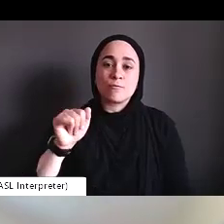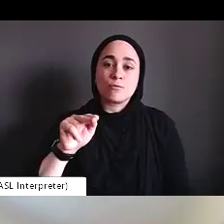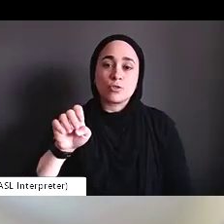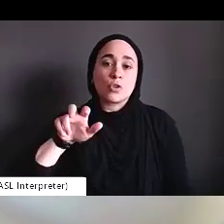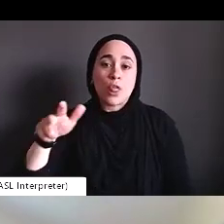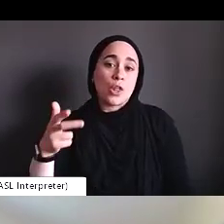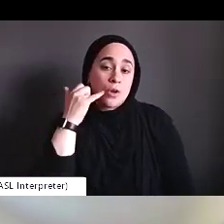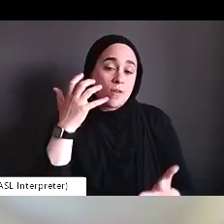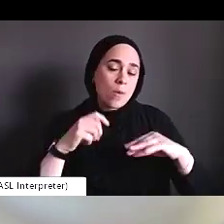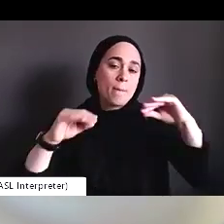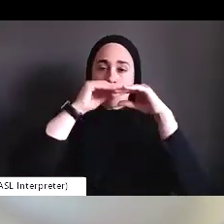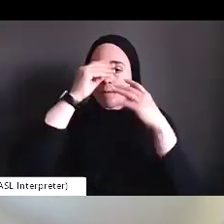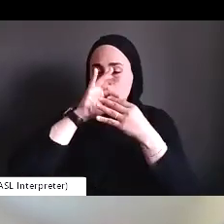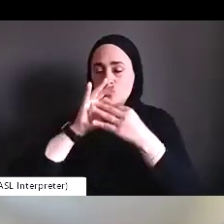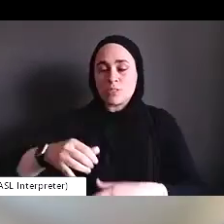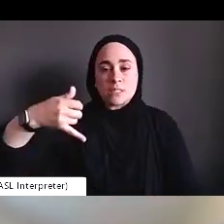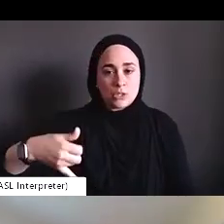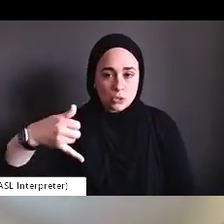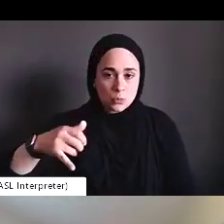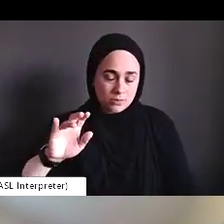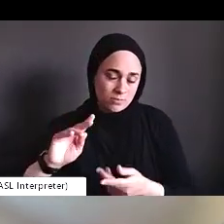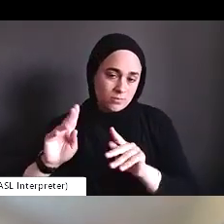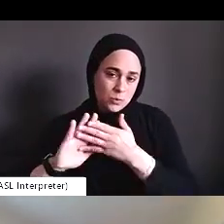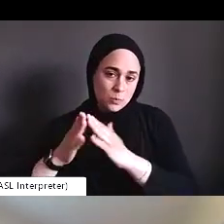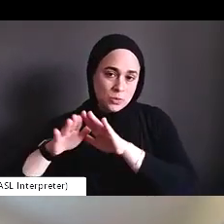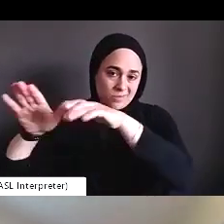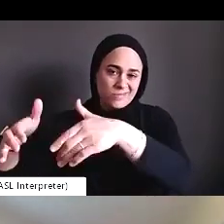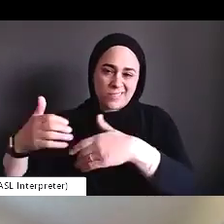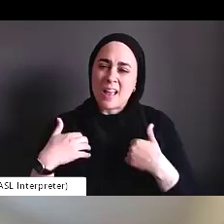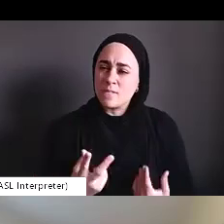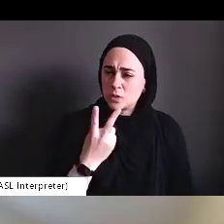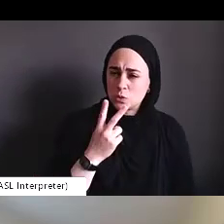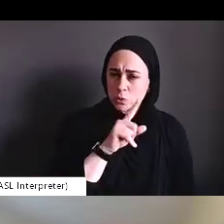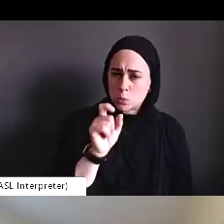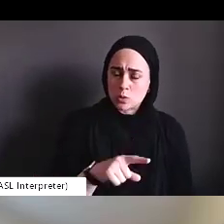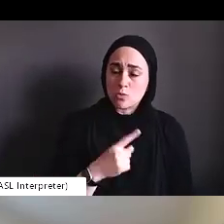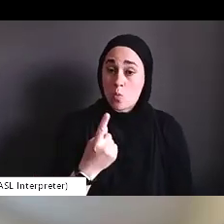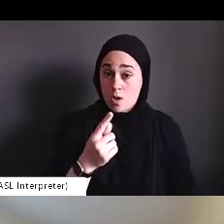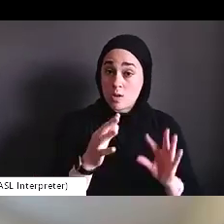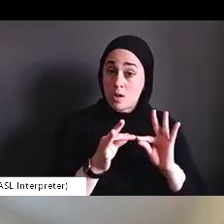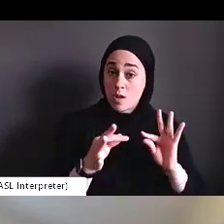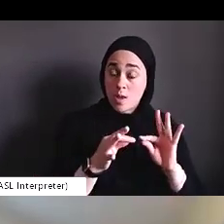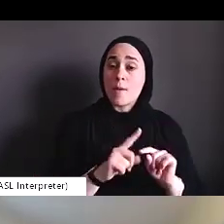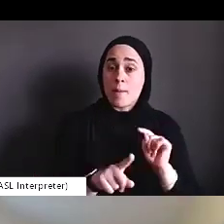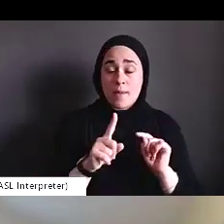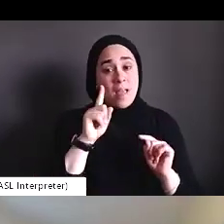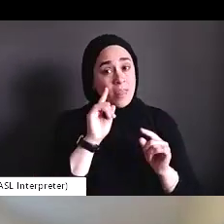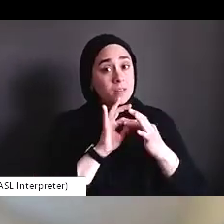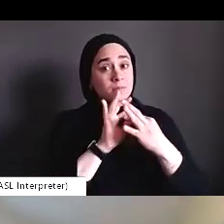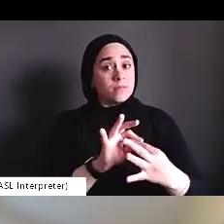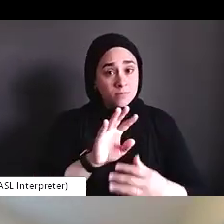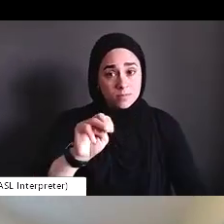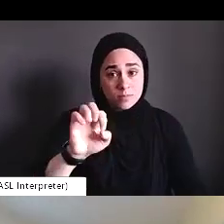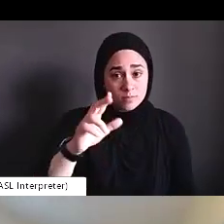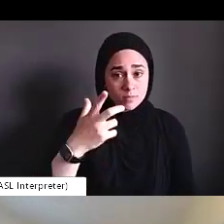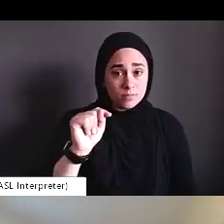more about this. We had two kind of questions that arose. One was a comment, but I think it's very relevant to you, Margaret, and